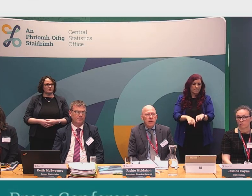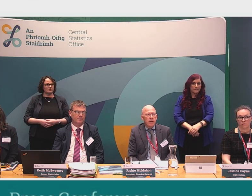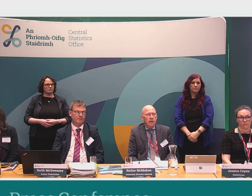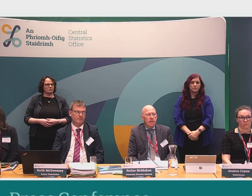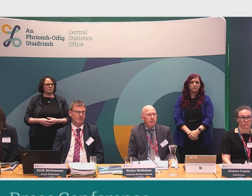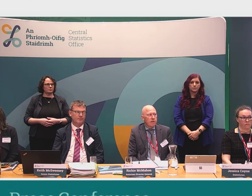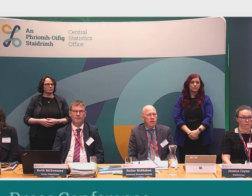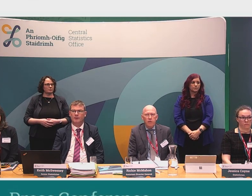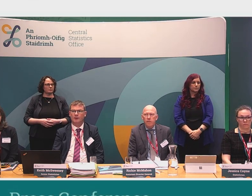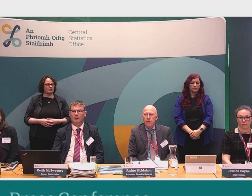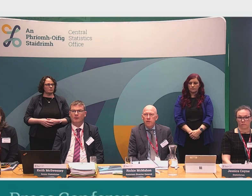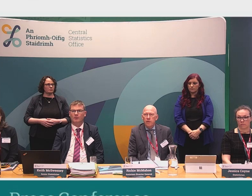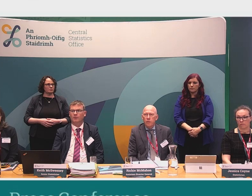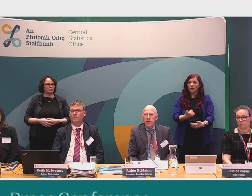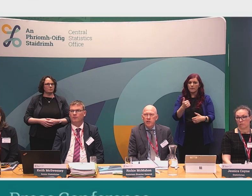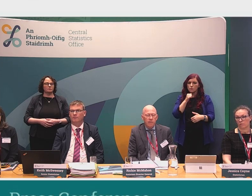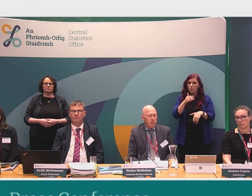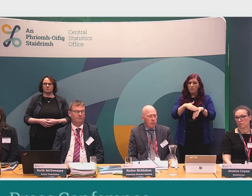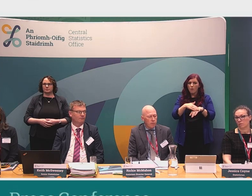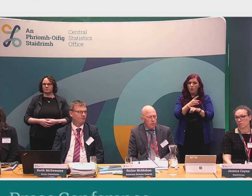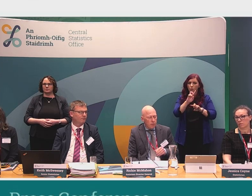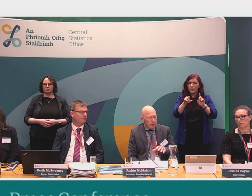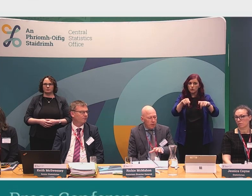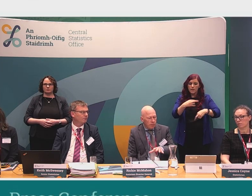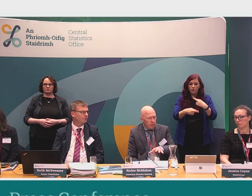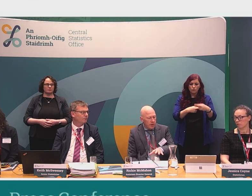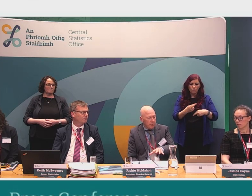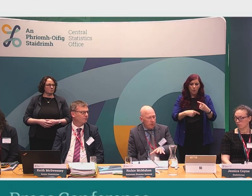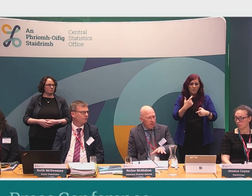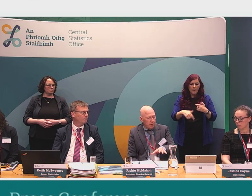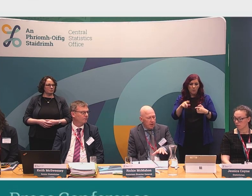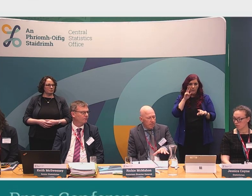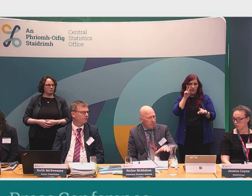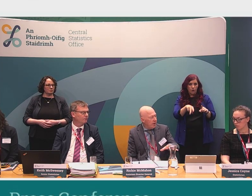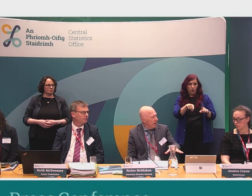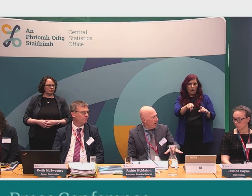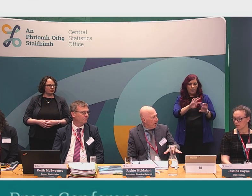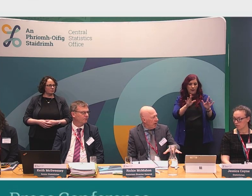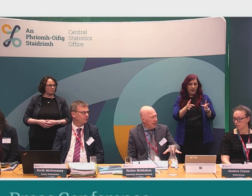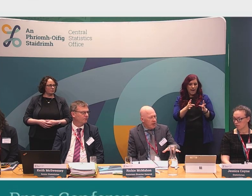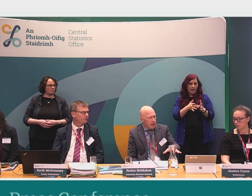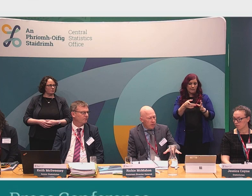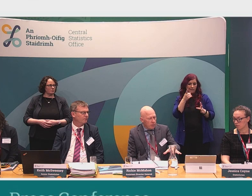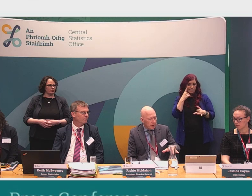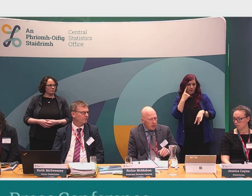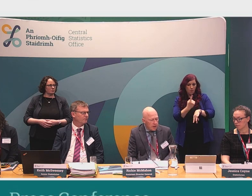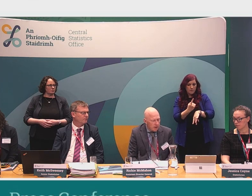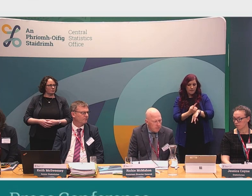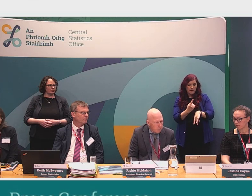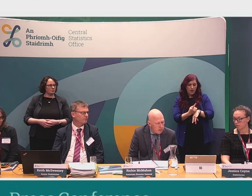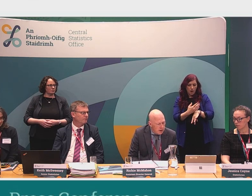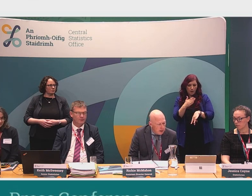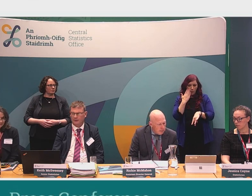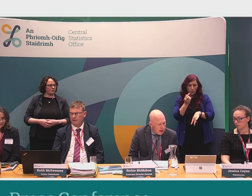Yeah. If there's no further questions from the room, then we might just move to the online chat. So there was a question there